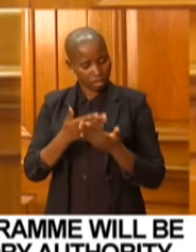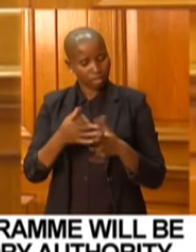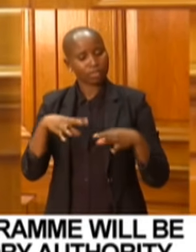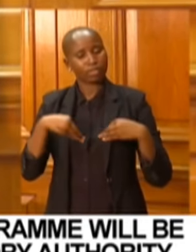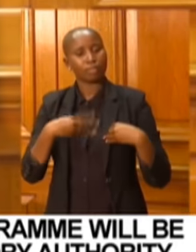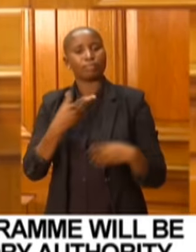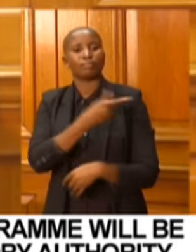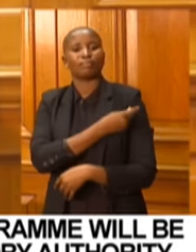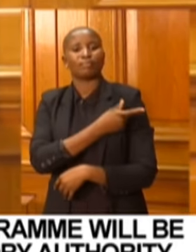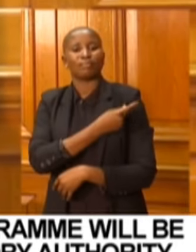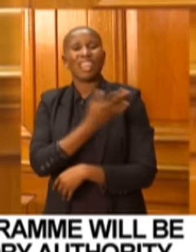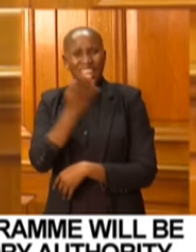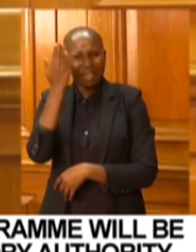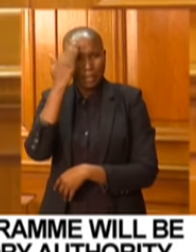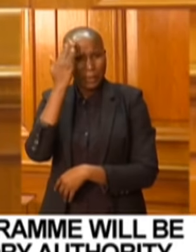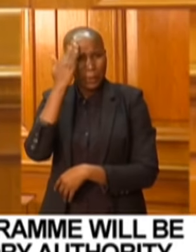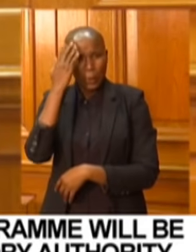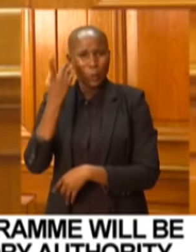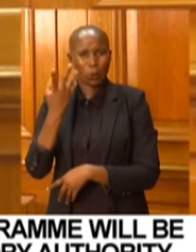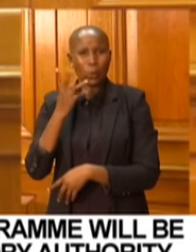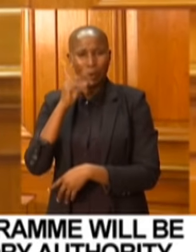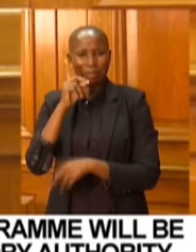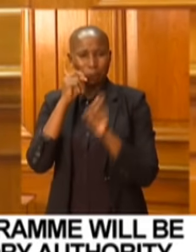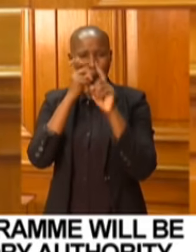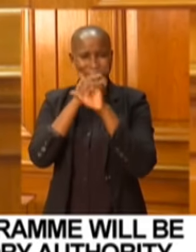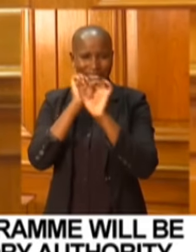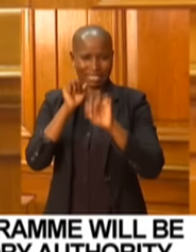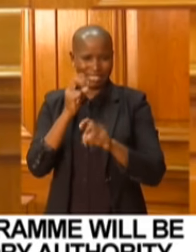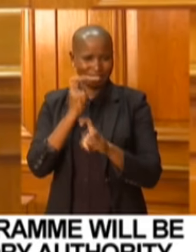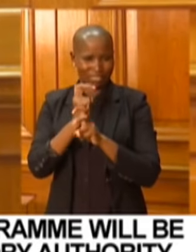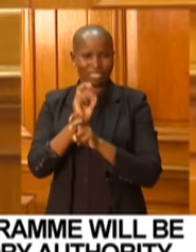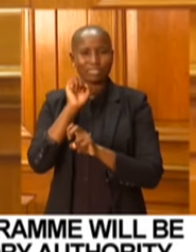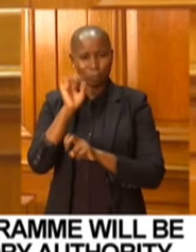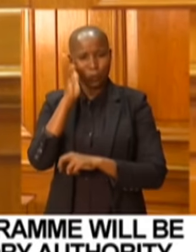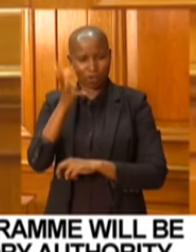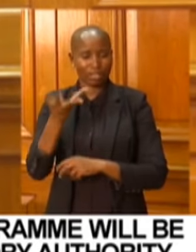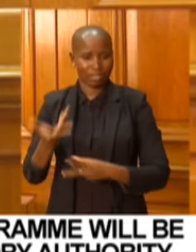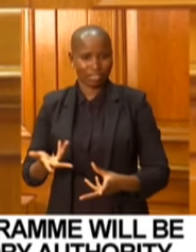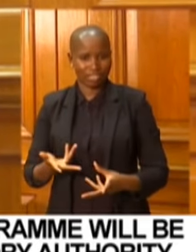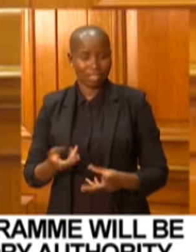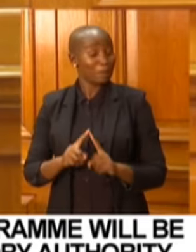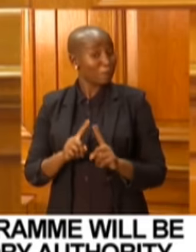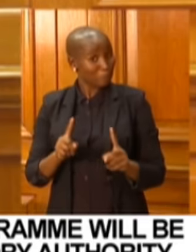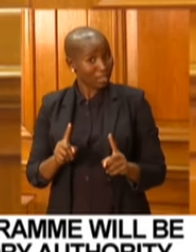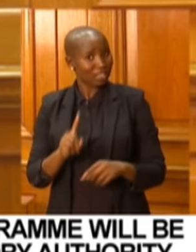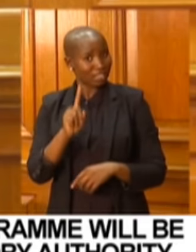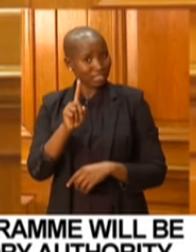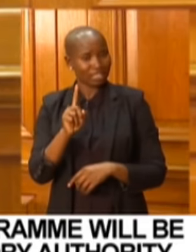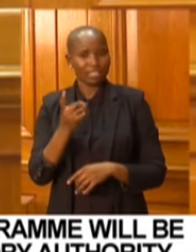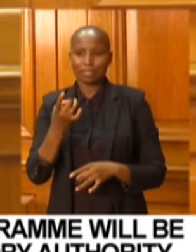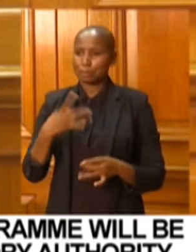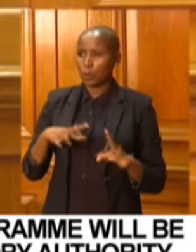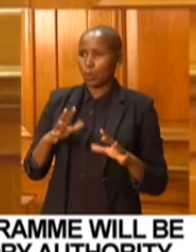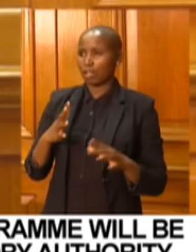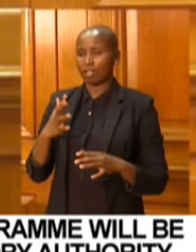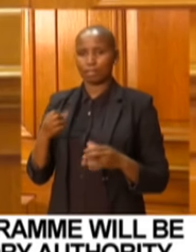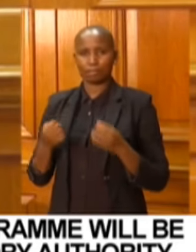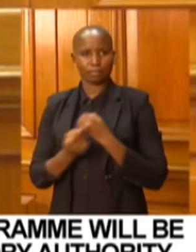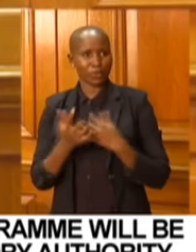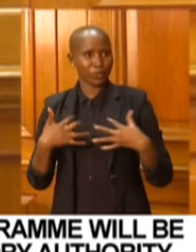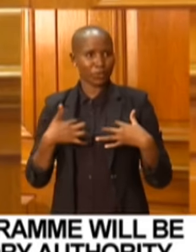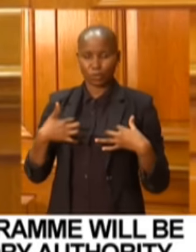Although it will be difficult, it will be complex, and it will at times be very frustrating, it